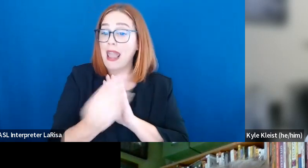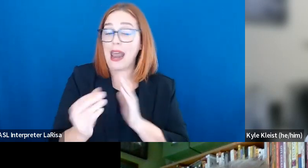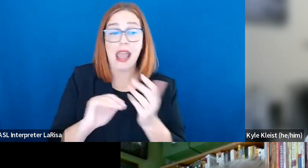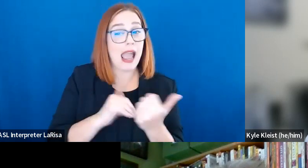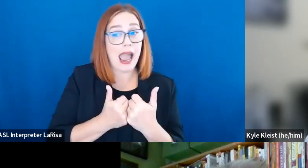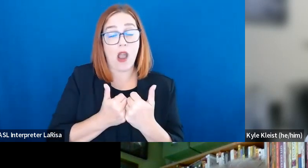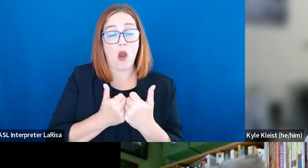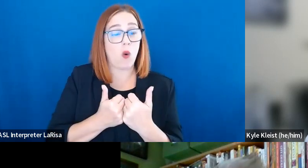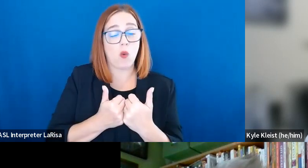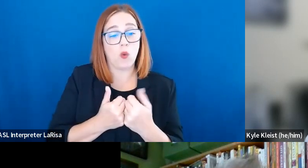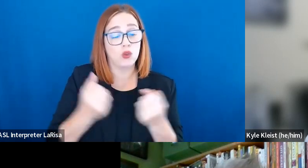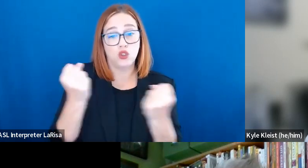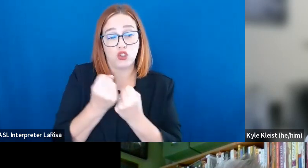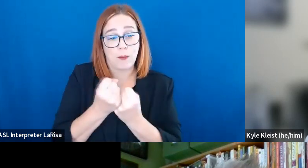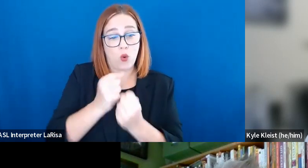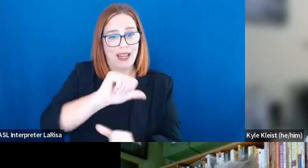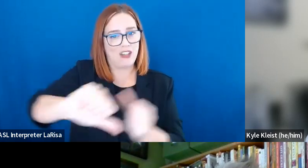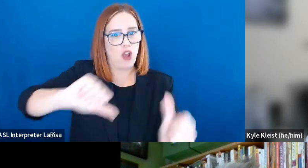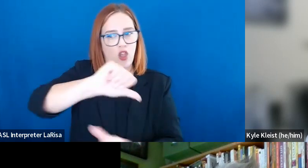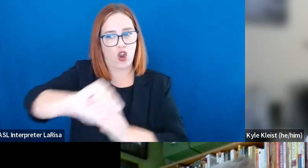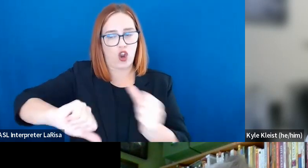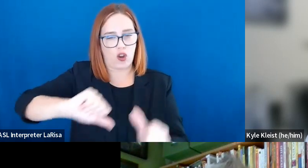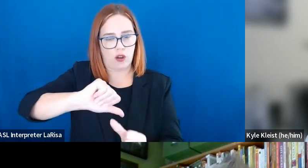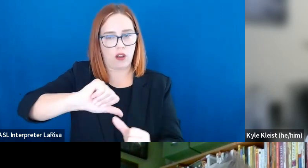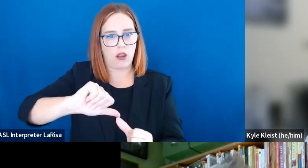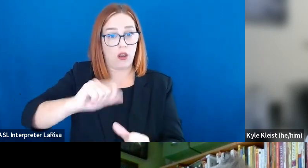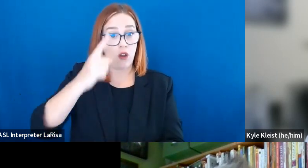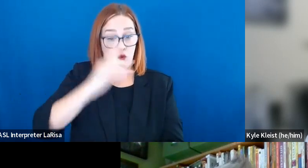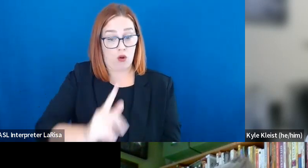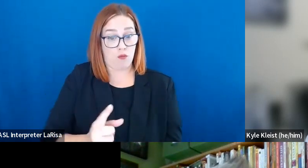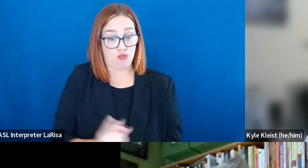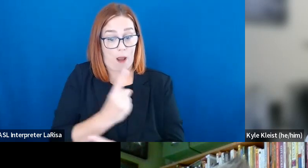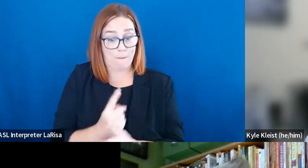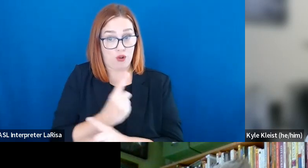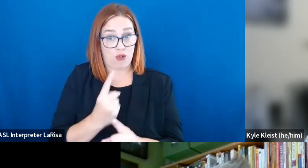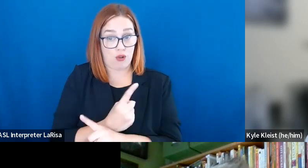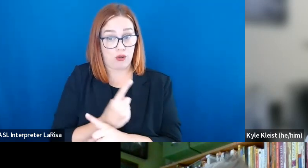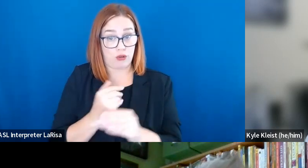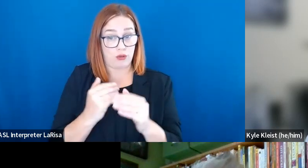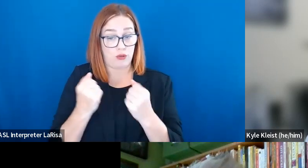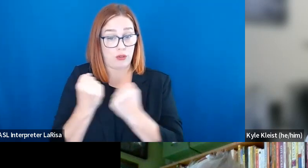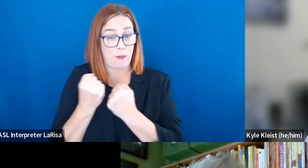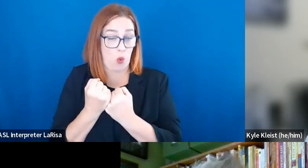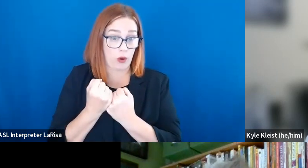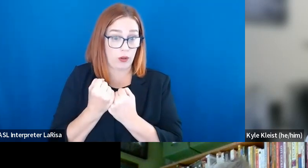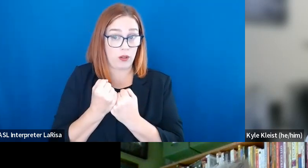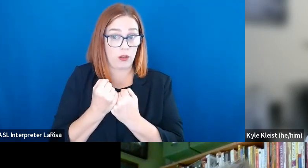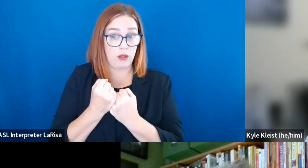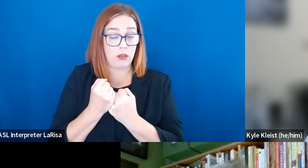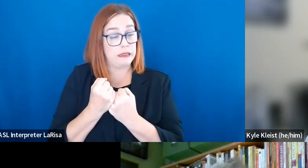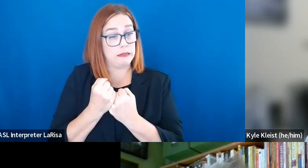support each other as peer supporters, because to do it properly, it's actually quite a